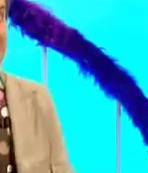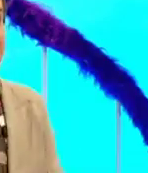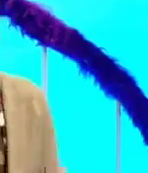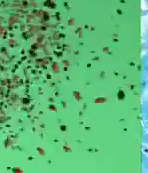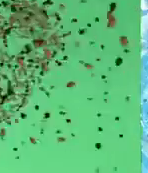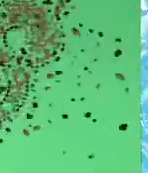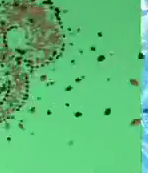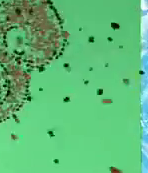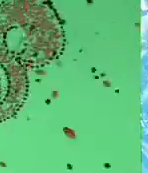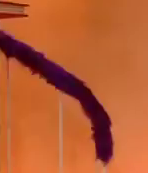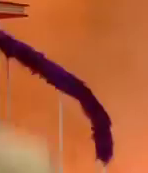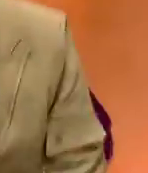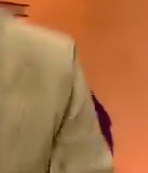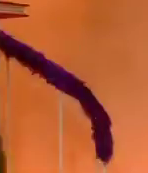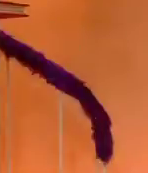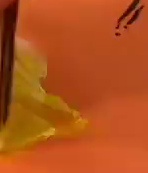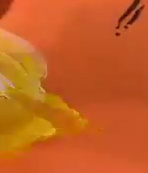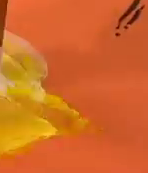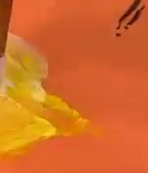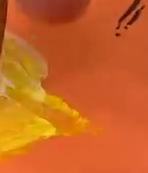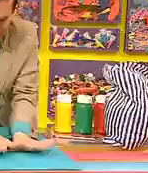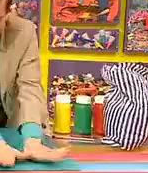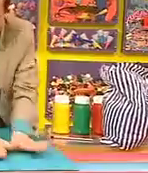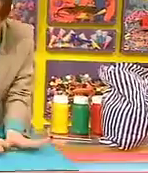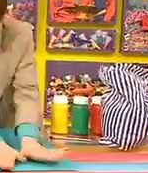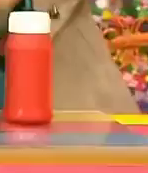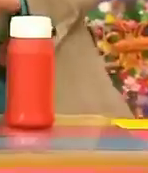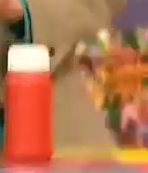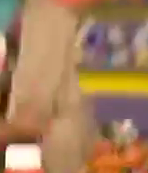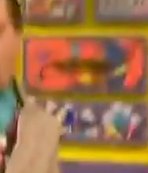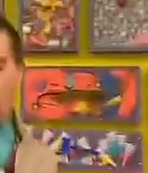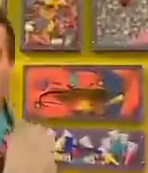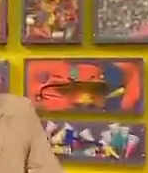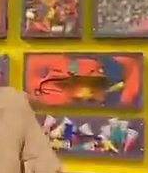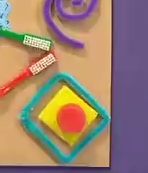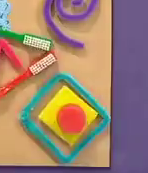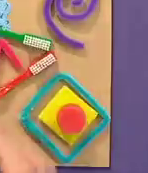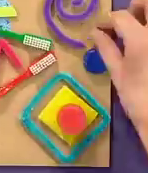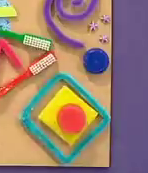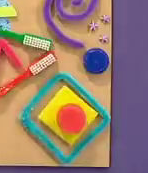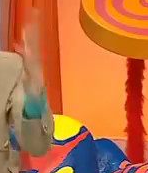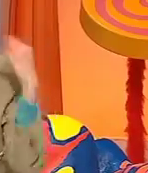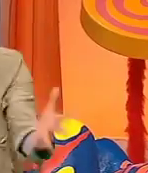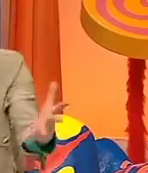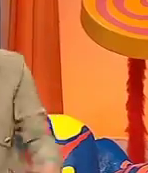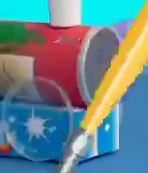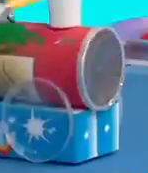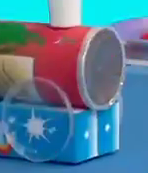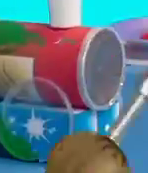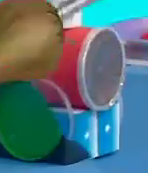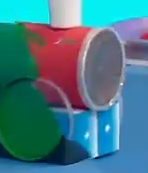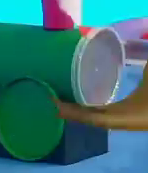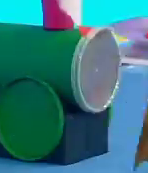Let's make it. And join me on a balmy bonanza of mad making mayhem.